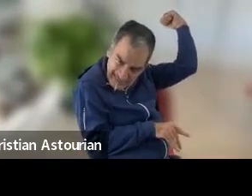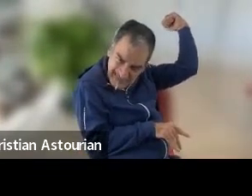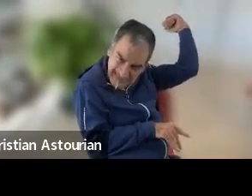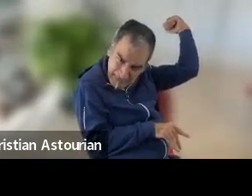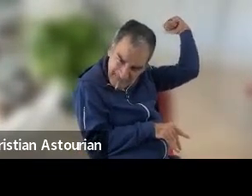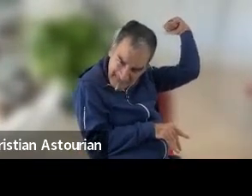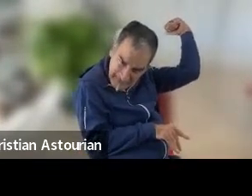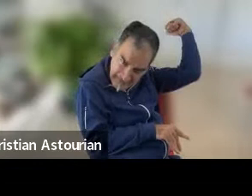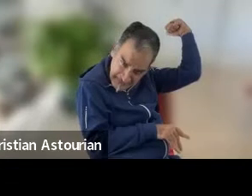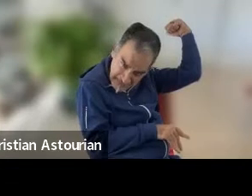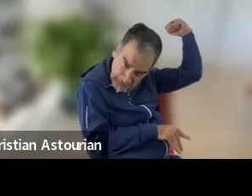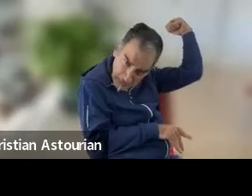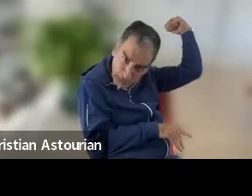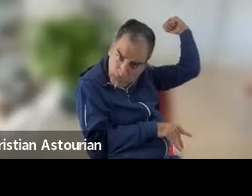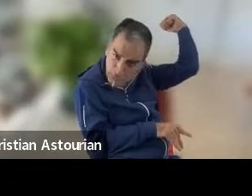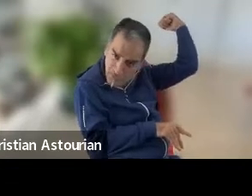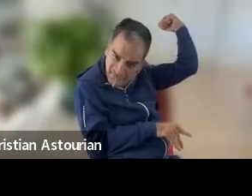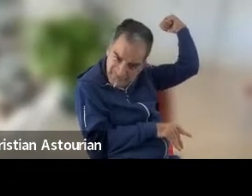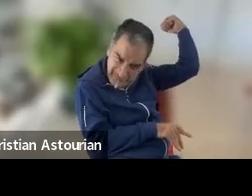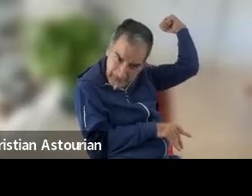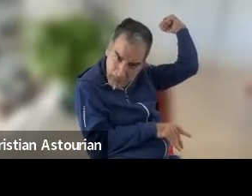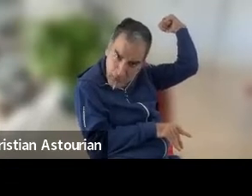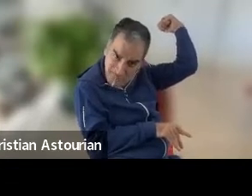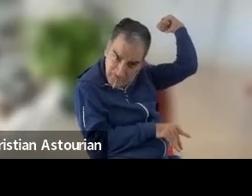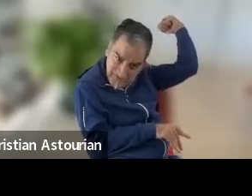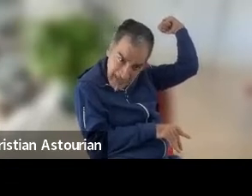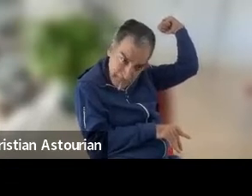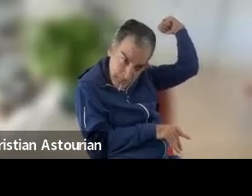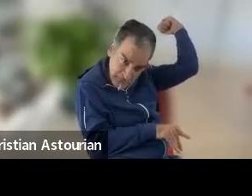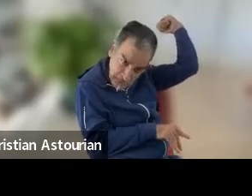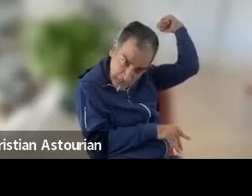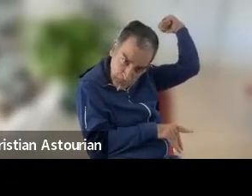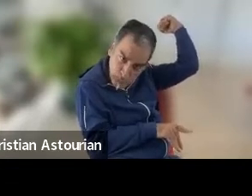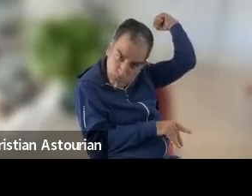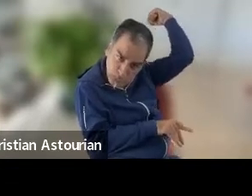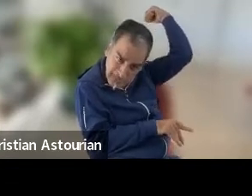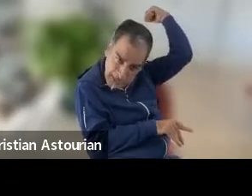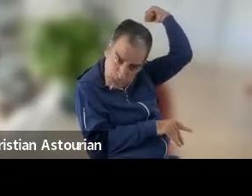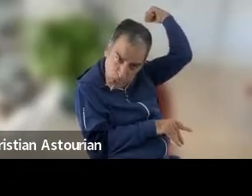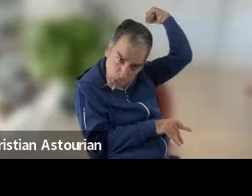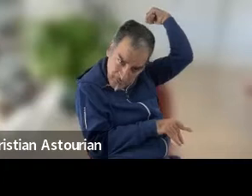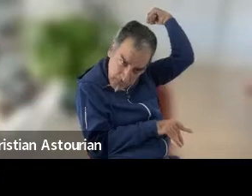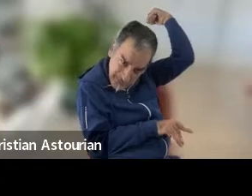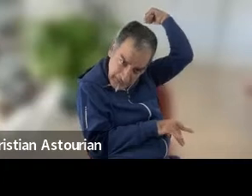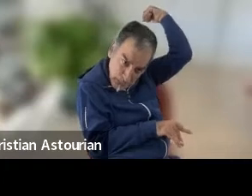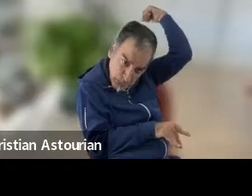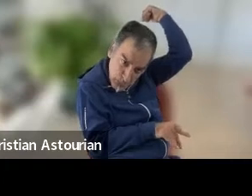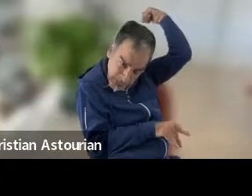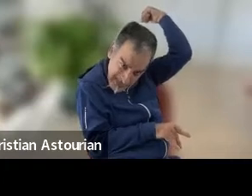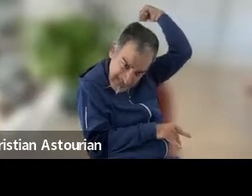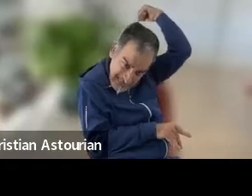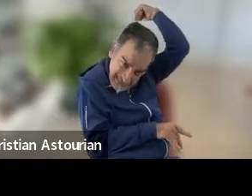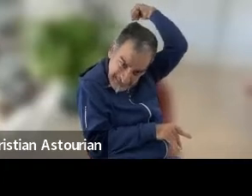a disability do not feel comfortable to work with